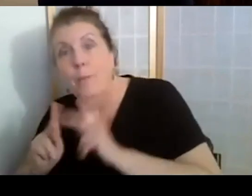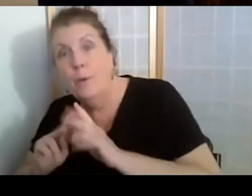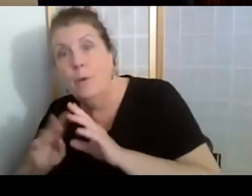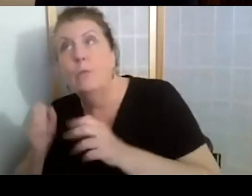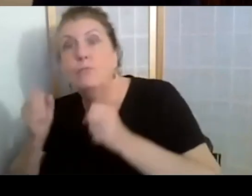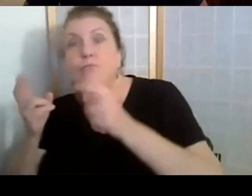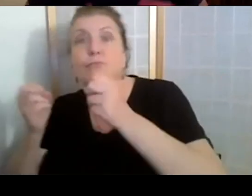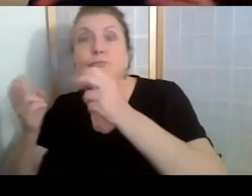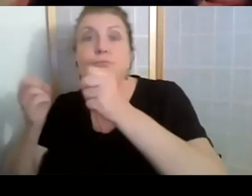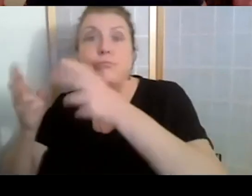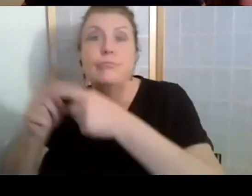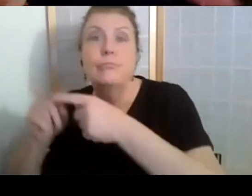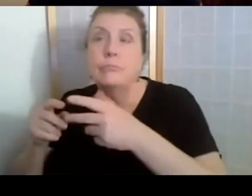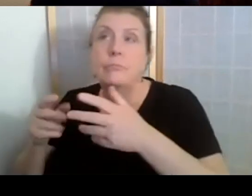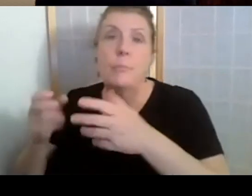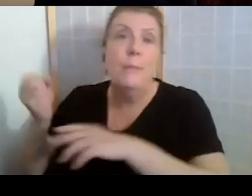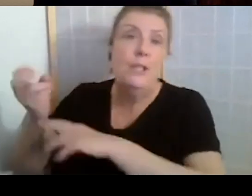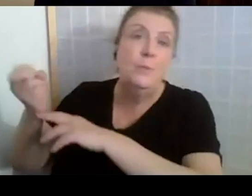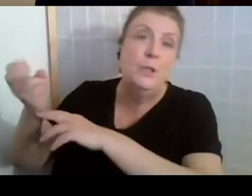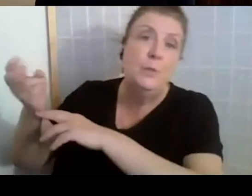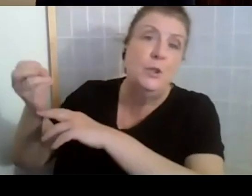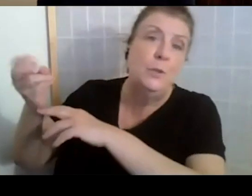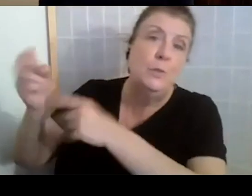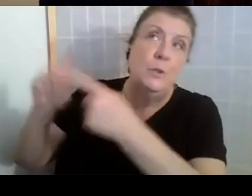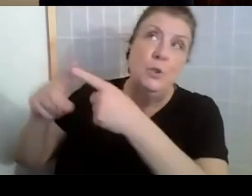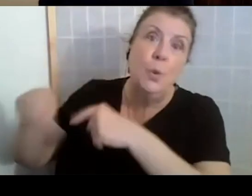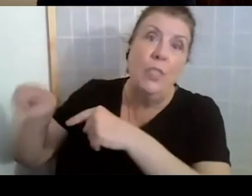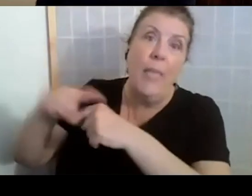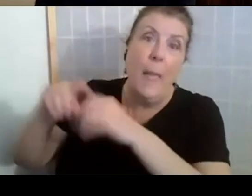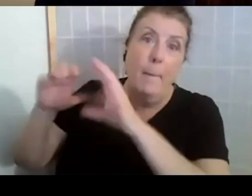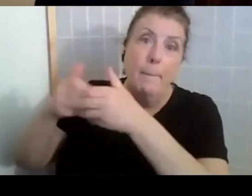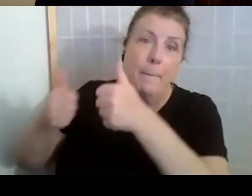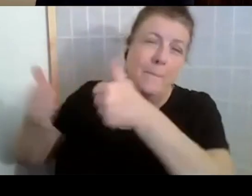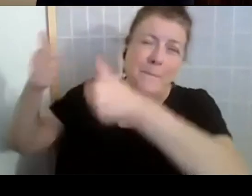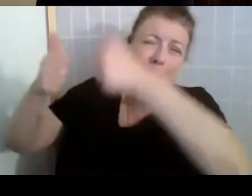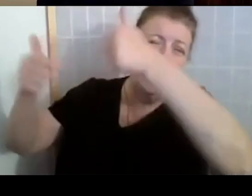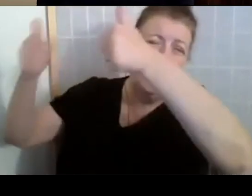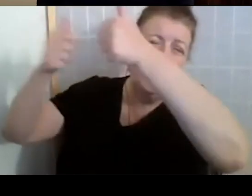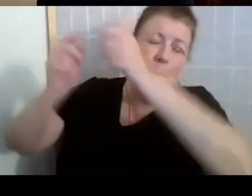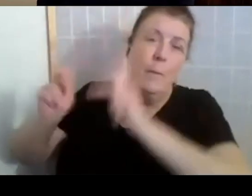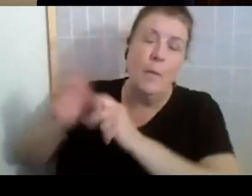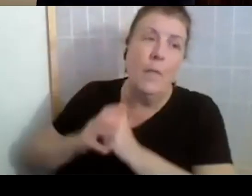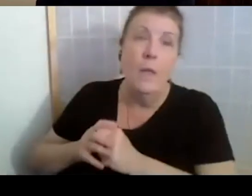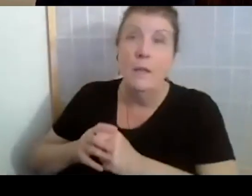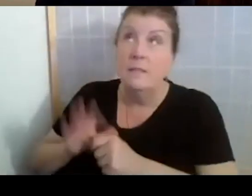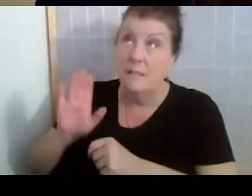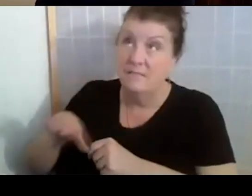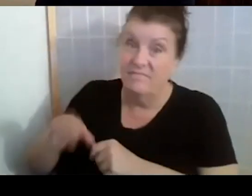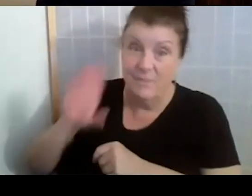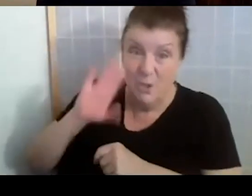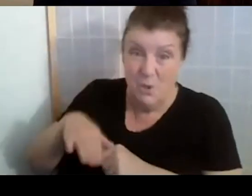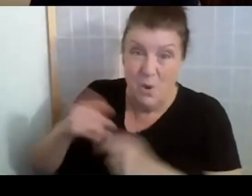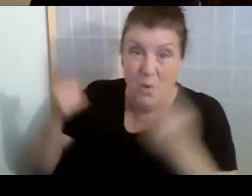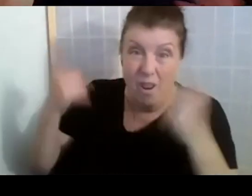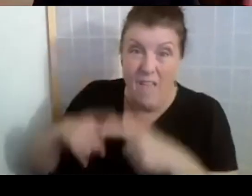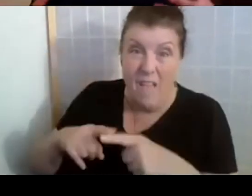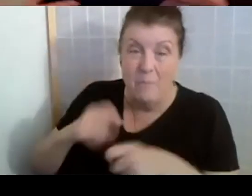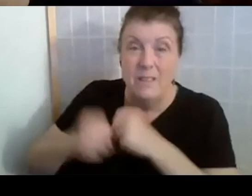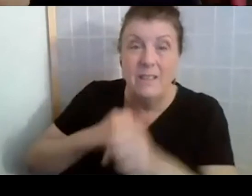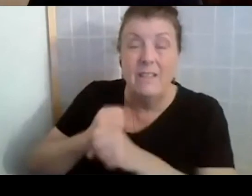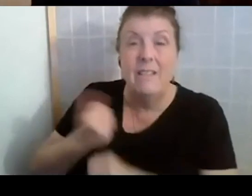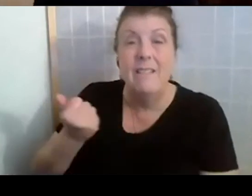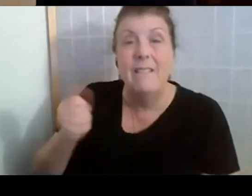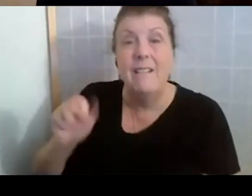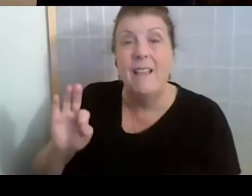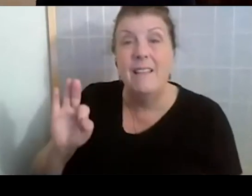Nora Skinner and sitting in a room with them and saying, do you guys know what happened in Tulsa in 1921? And for them to say